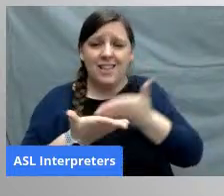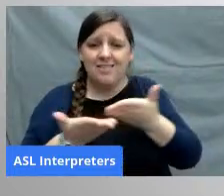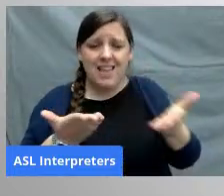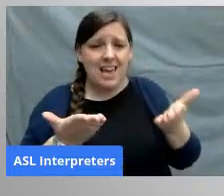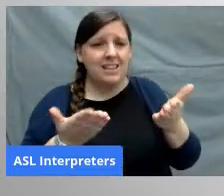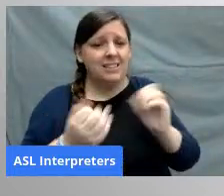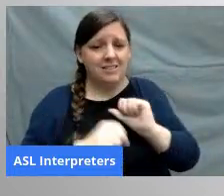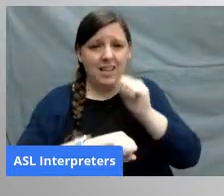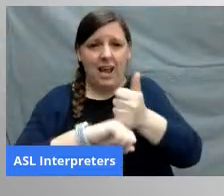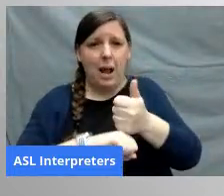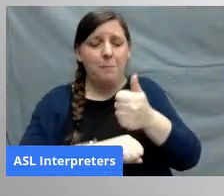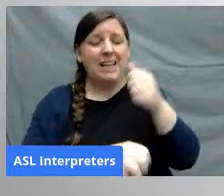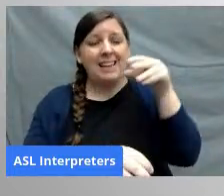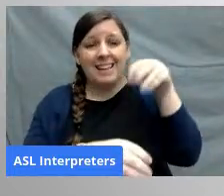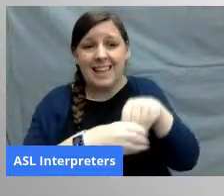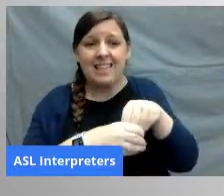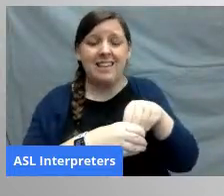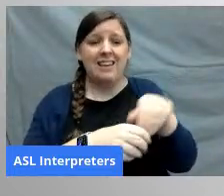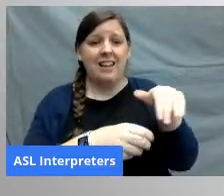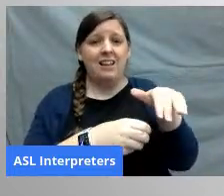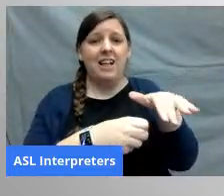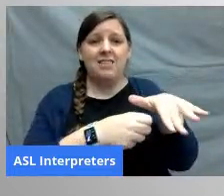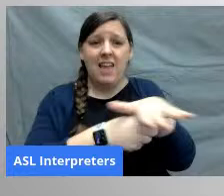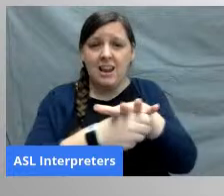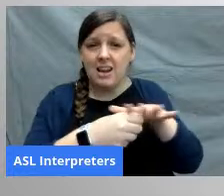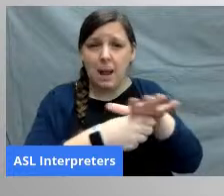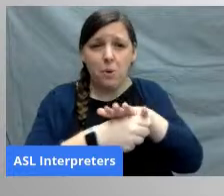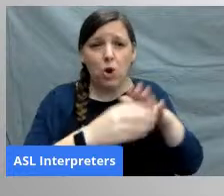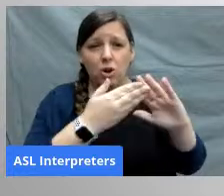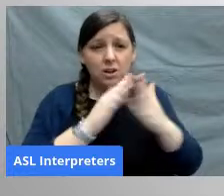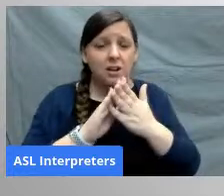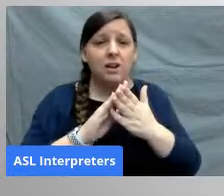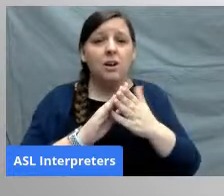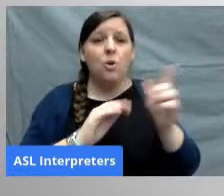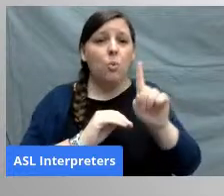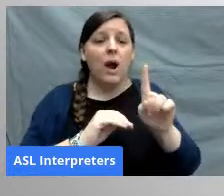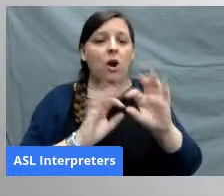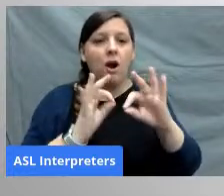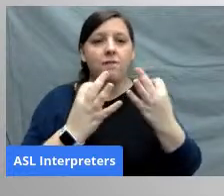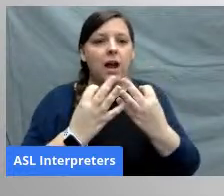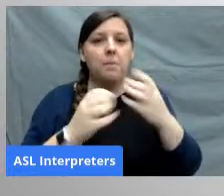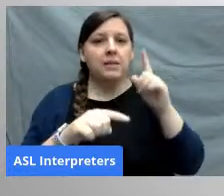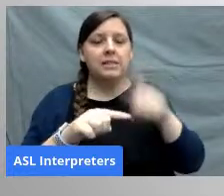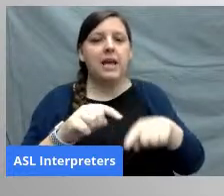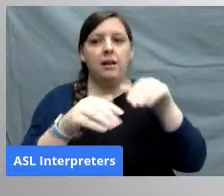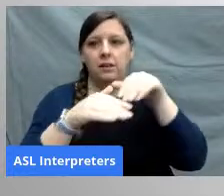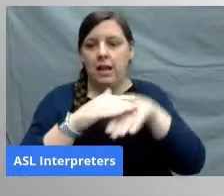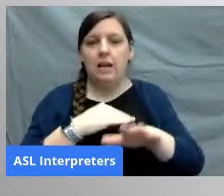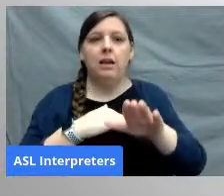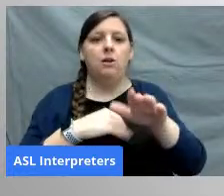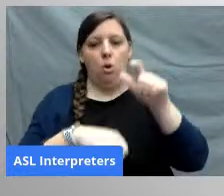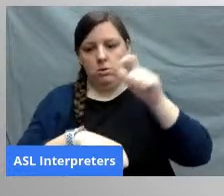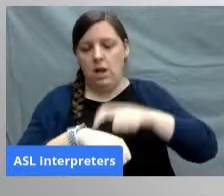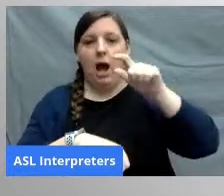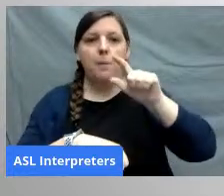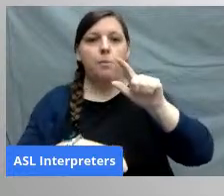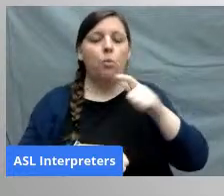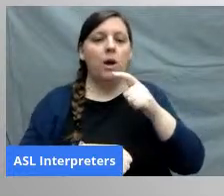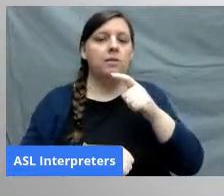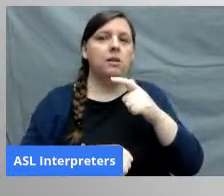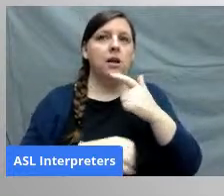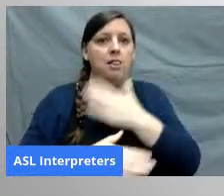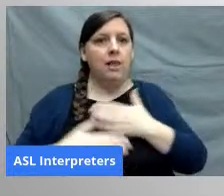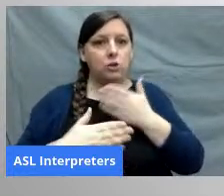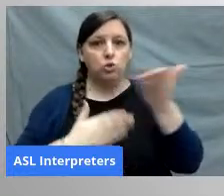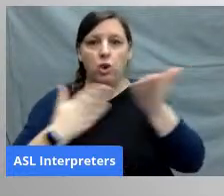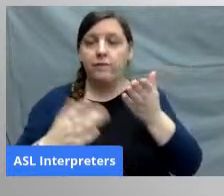our neighborhood where many of our families may not be able to get in on time with leisure services. Sometimes you may not be able to afford it, or you may